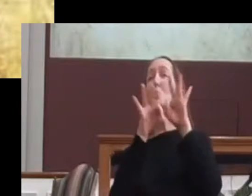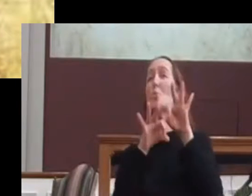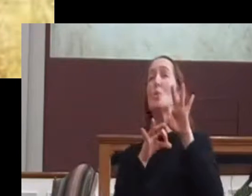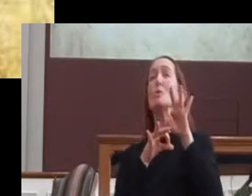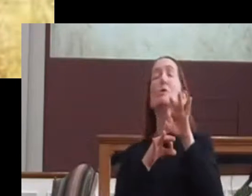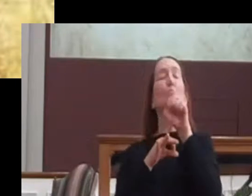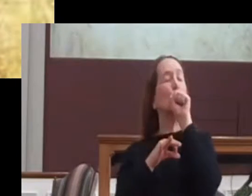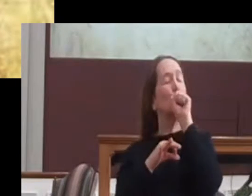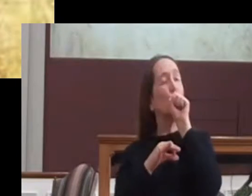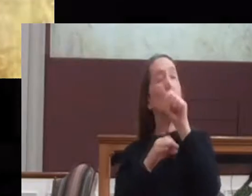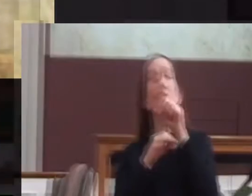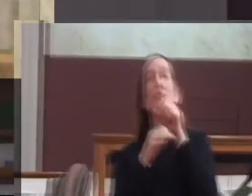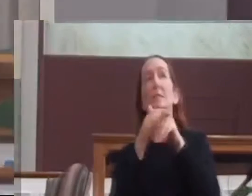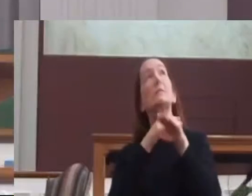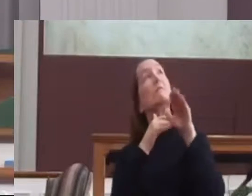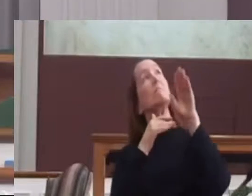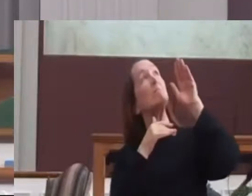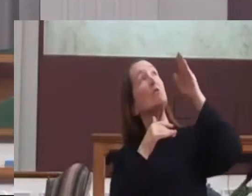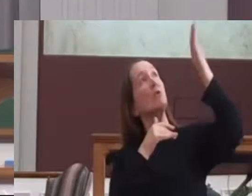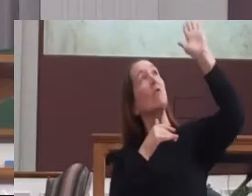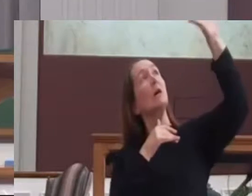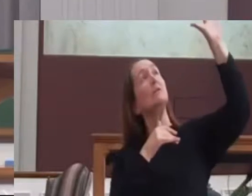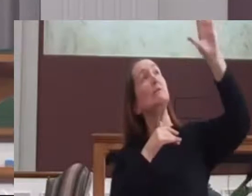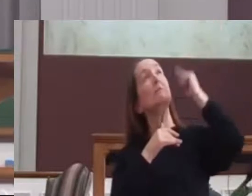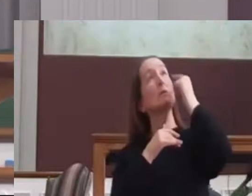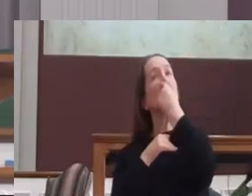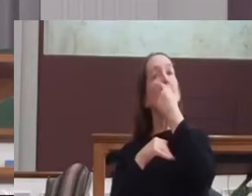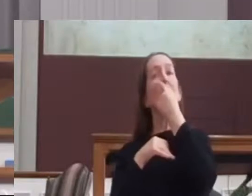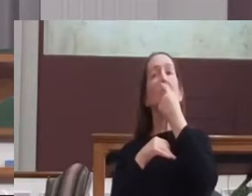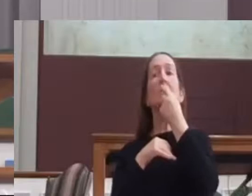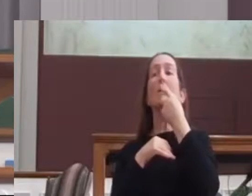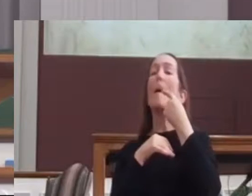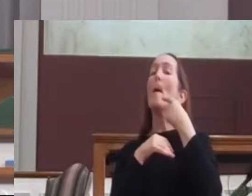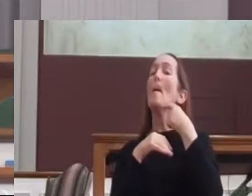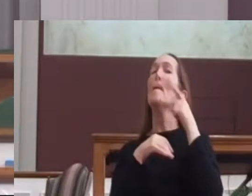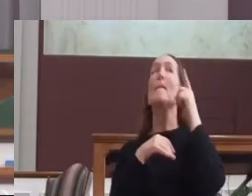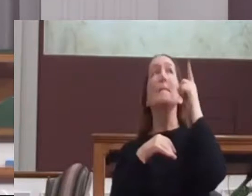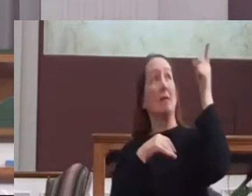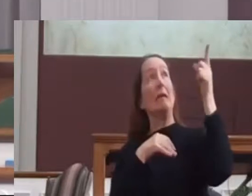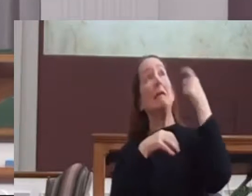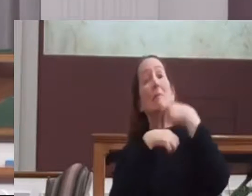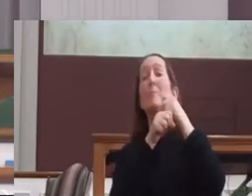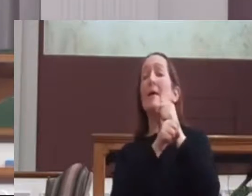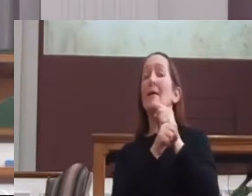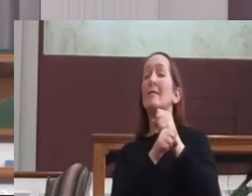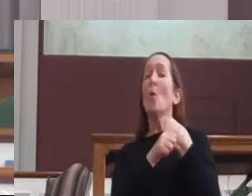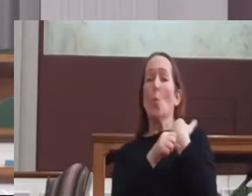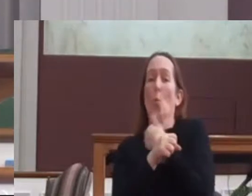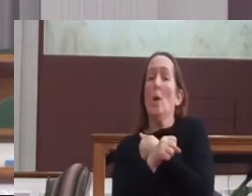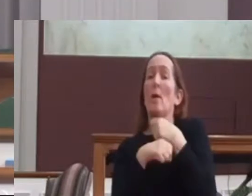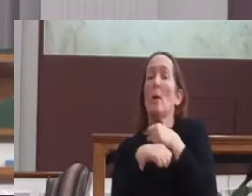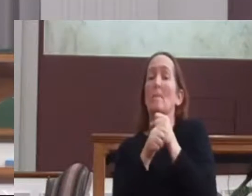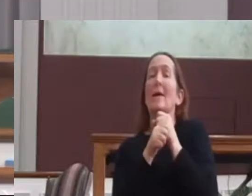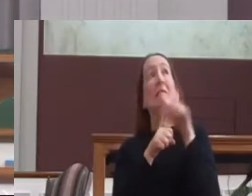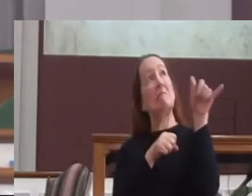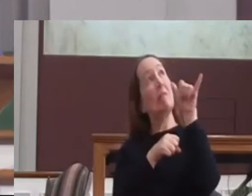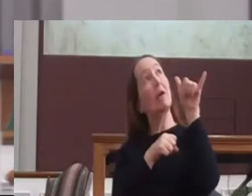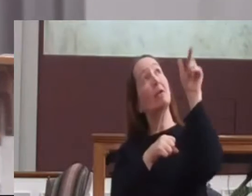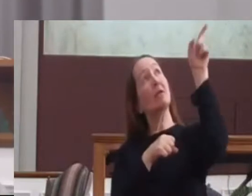It is precious in the eyes of God, given by Him, crafted in His image.